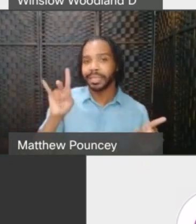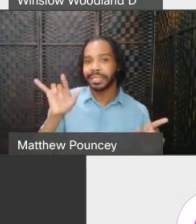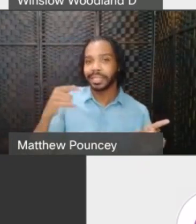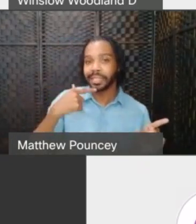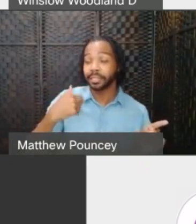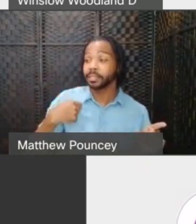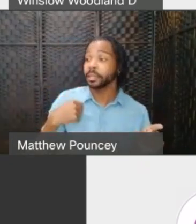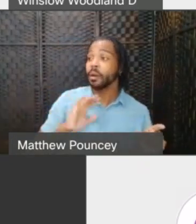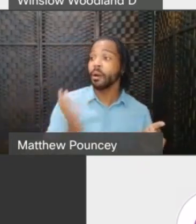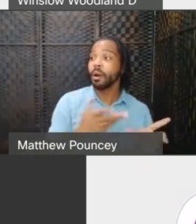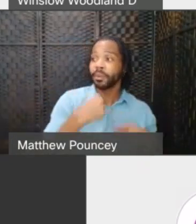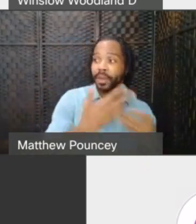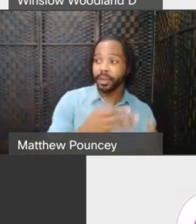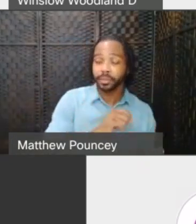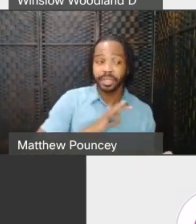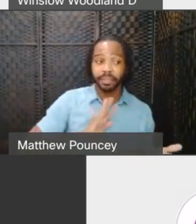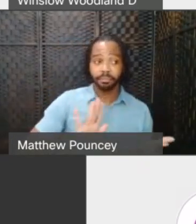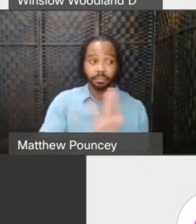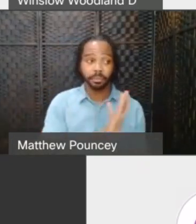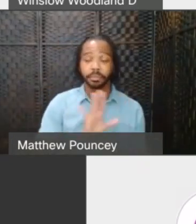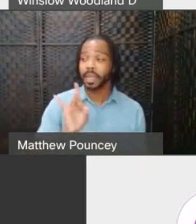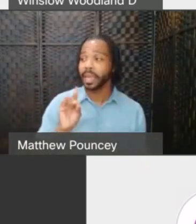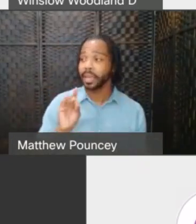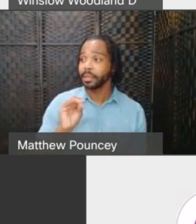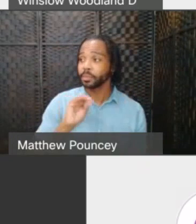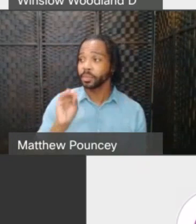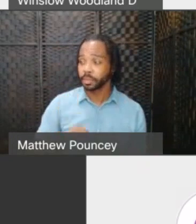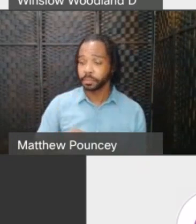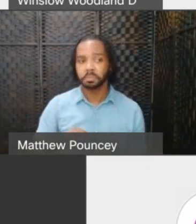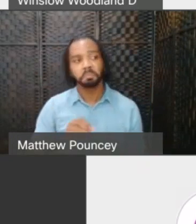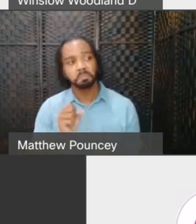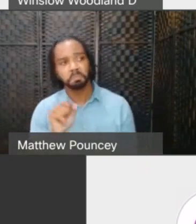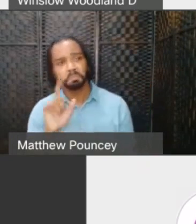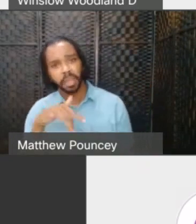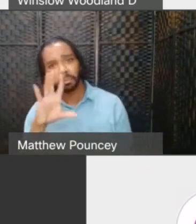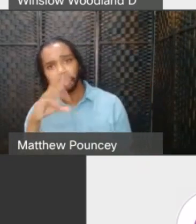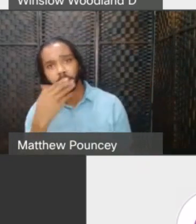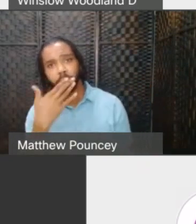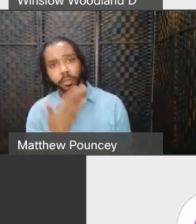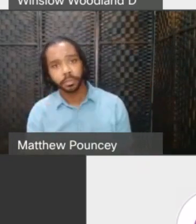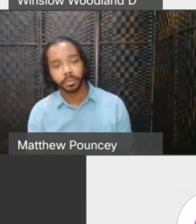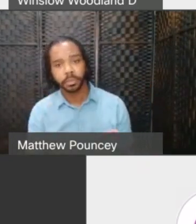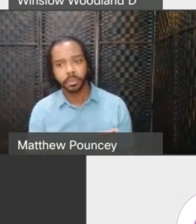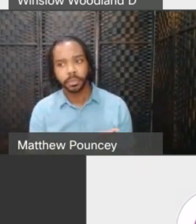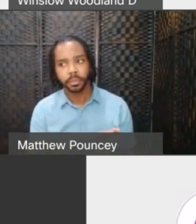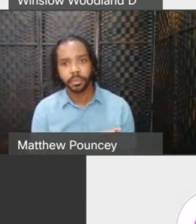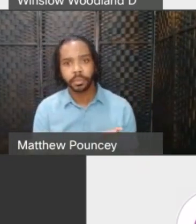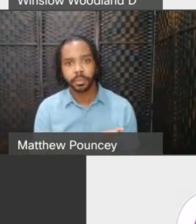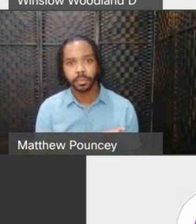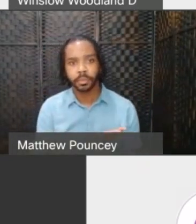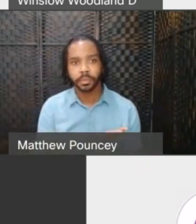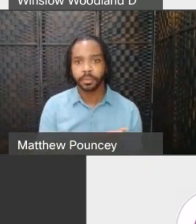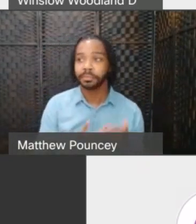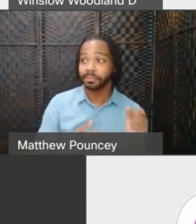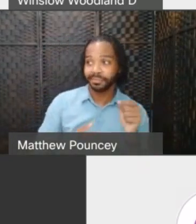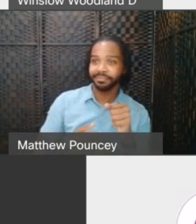provider staff. Yeah. That's pretty good. Let's keep It's come pushing quite a with it. ways recently, so yes.